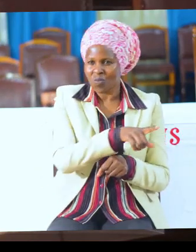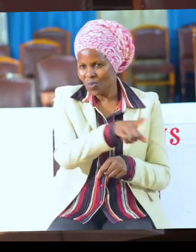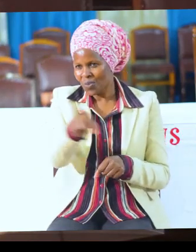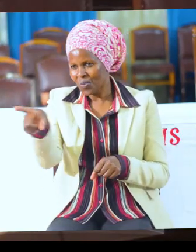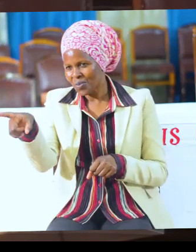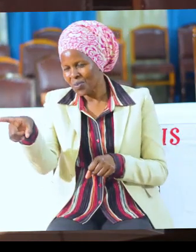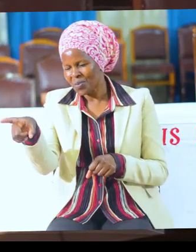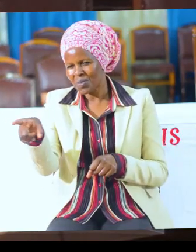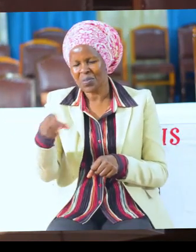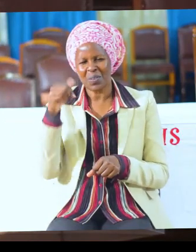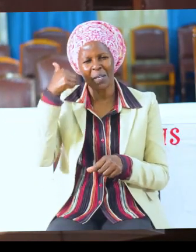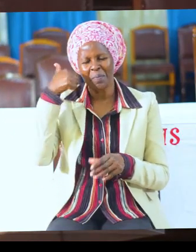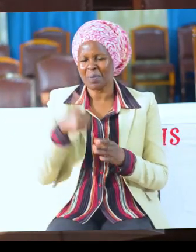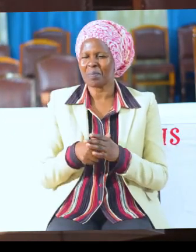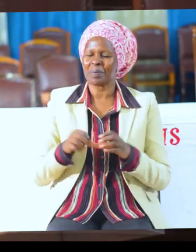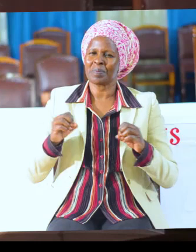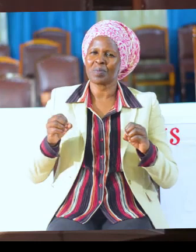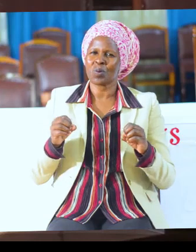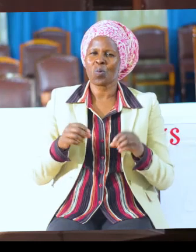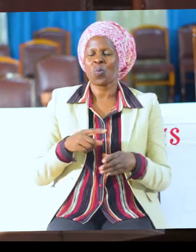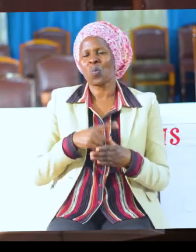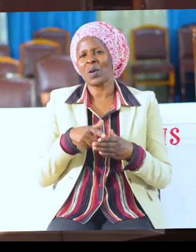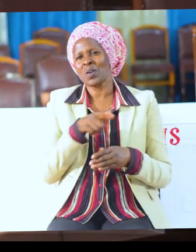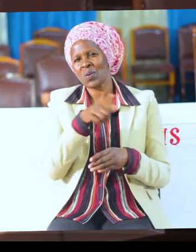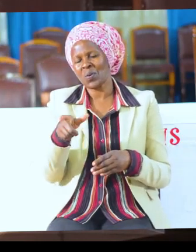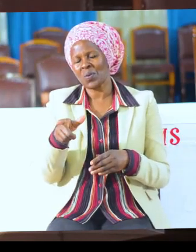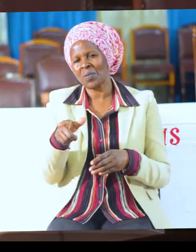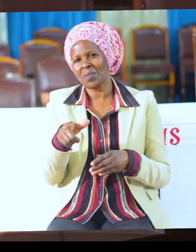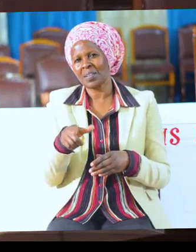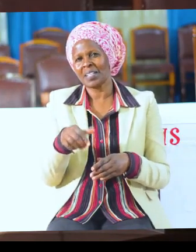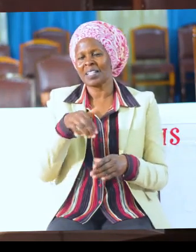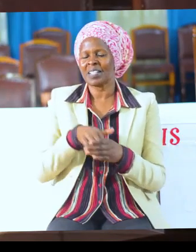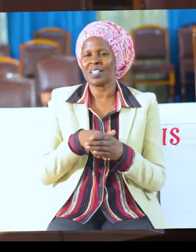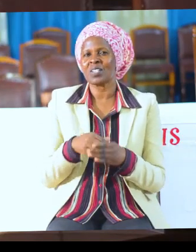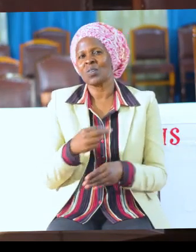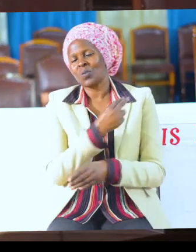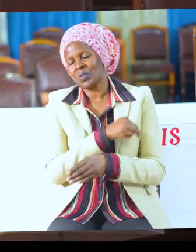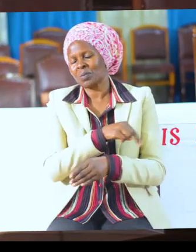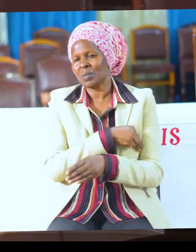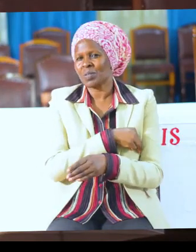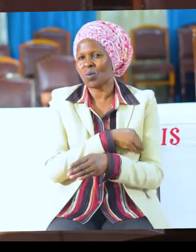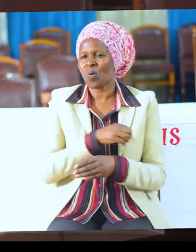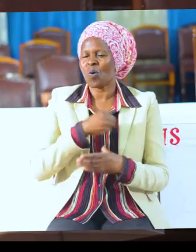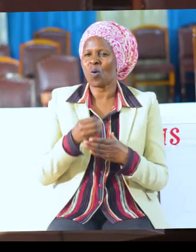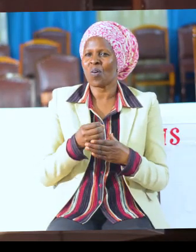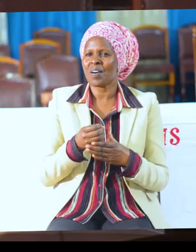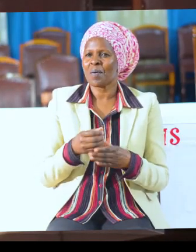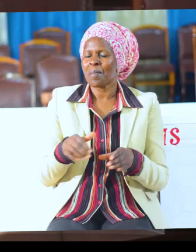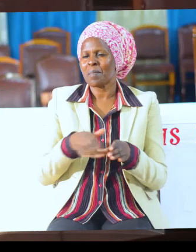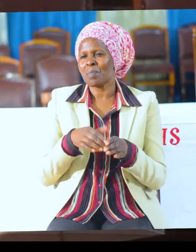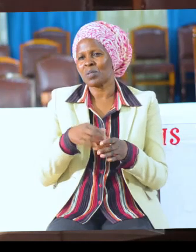time maybe you were admitted in hospital. You can remember, probably you have never been, or any member of your